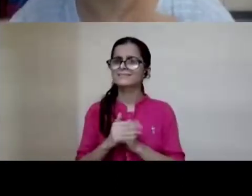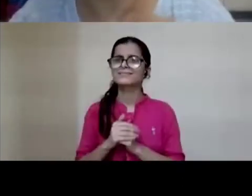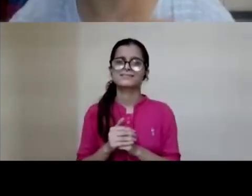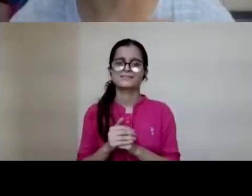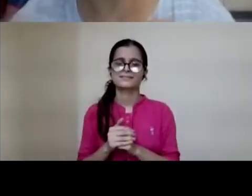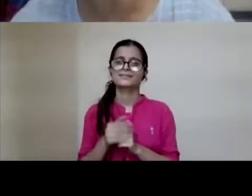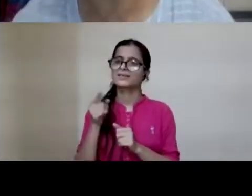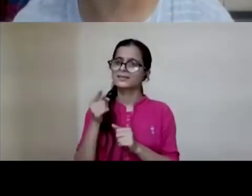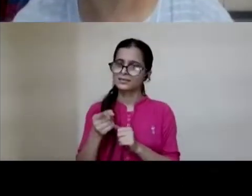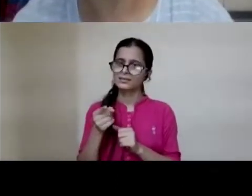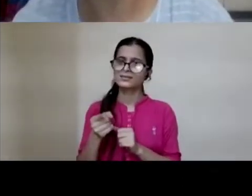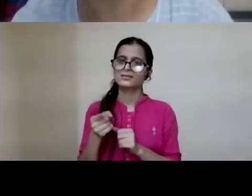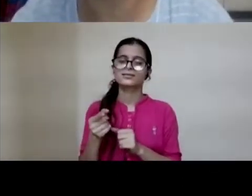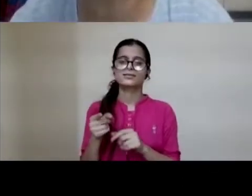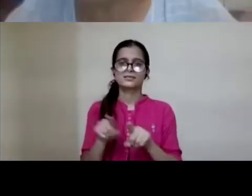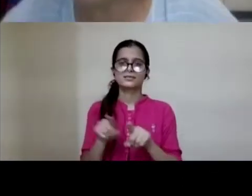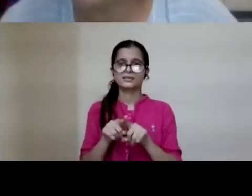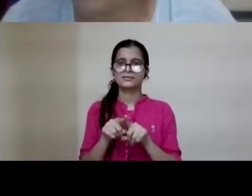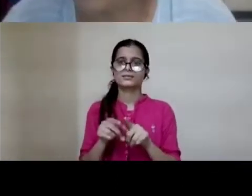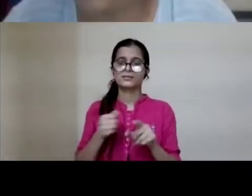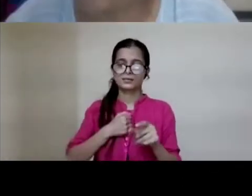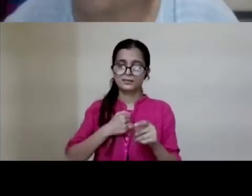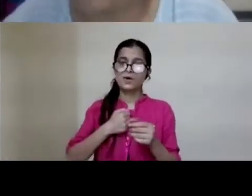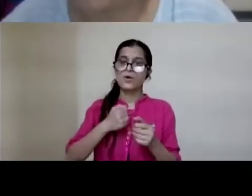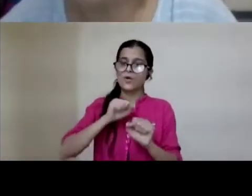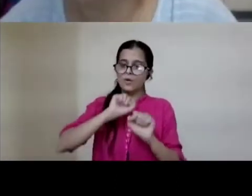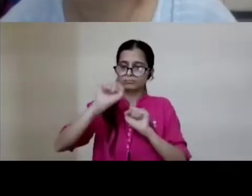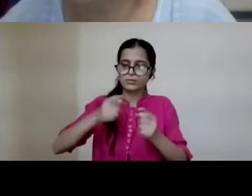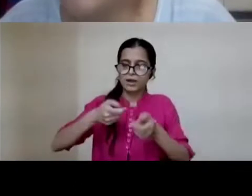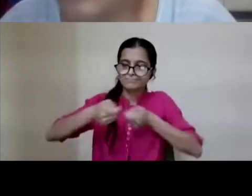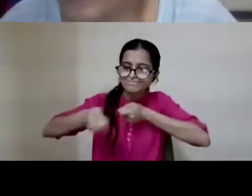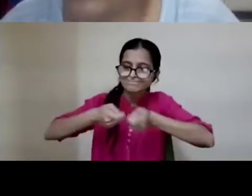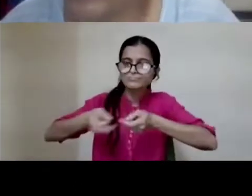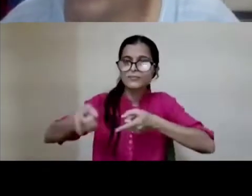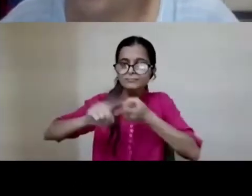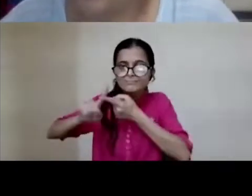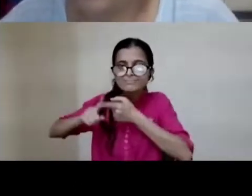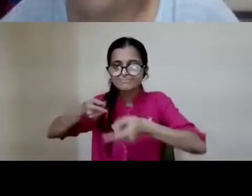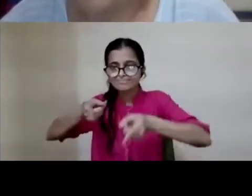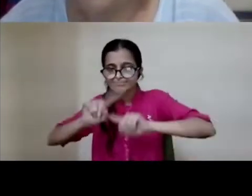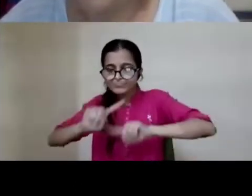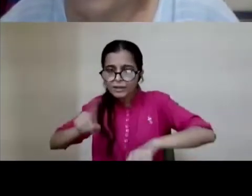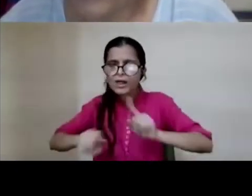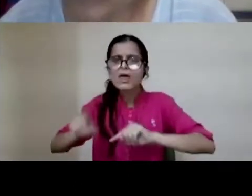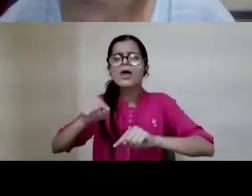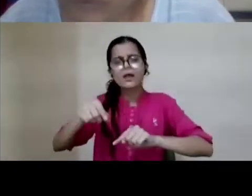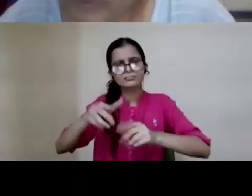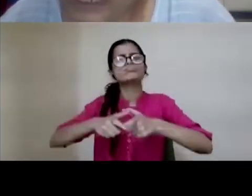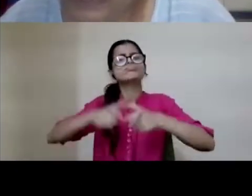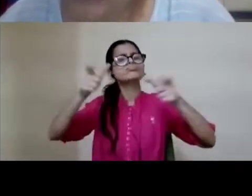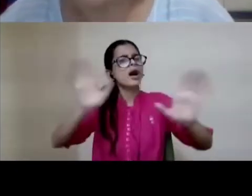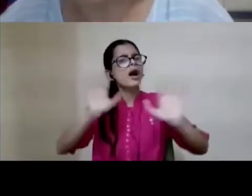it definitely has as a space of operation, which is way larger. And